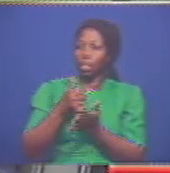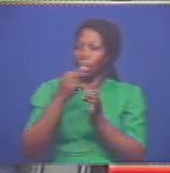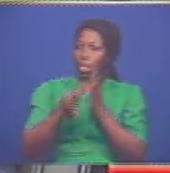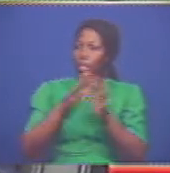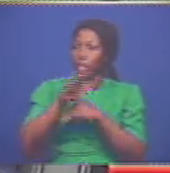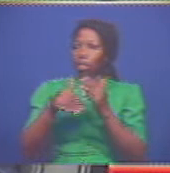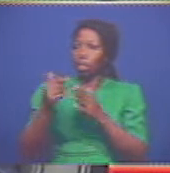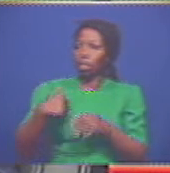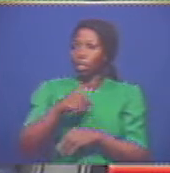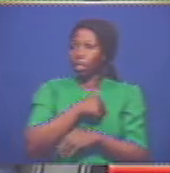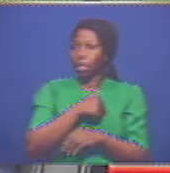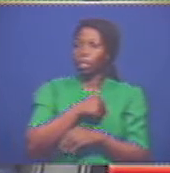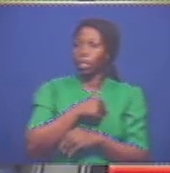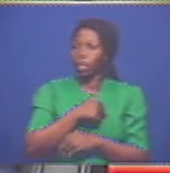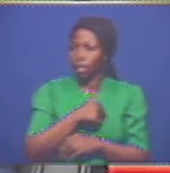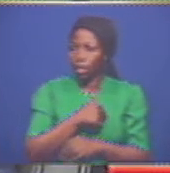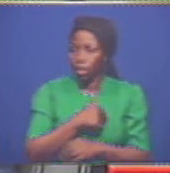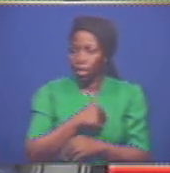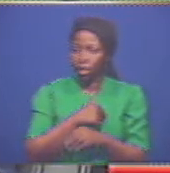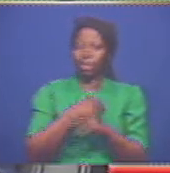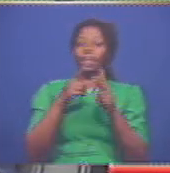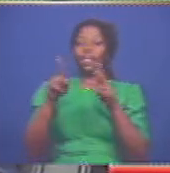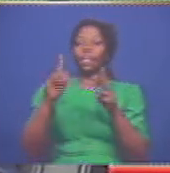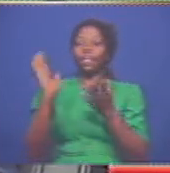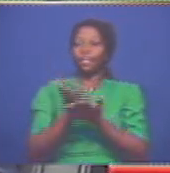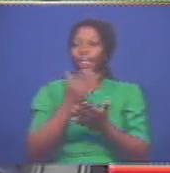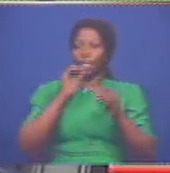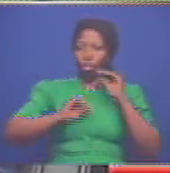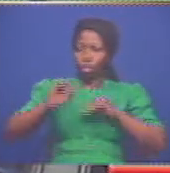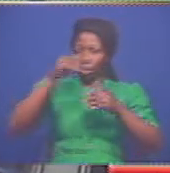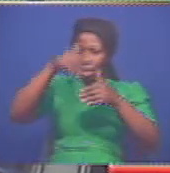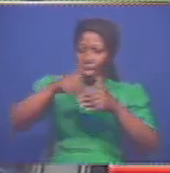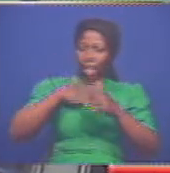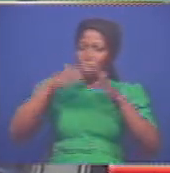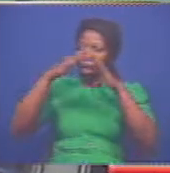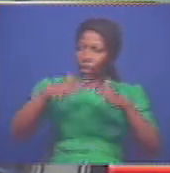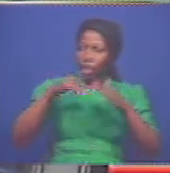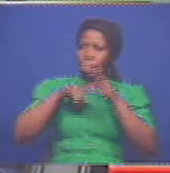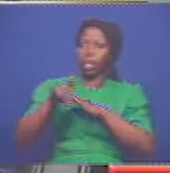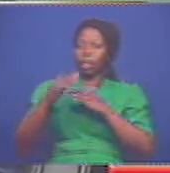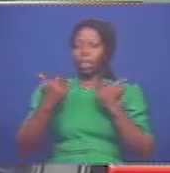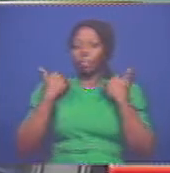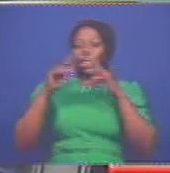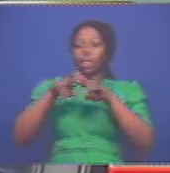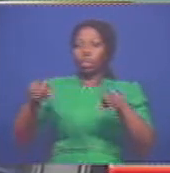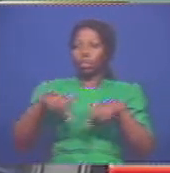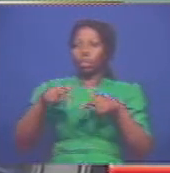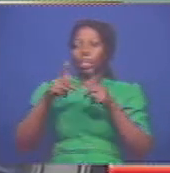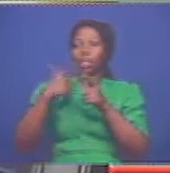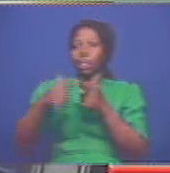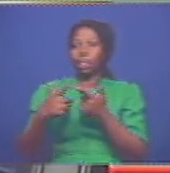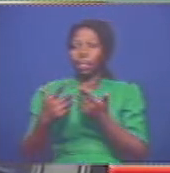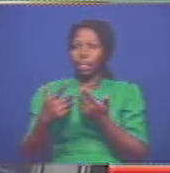us, corruption, we can start fighting corruption in our house, in our bedroom. Then we in our